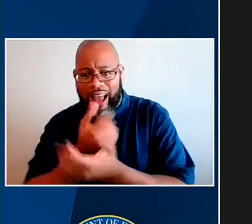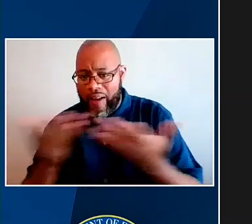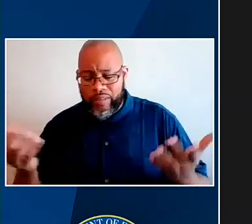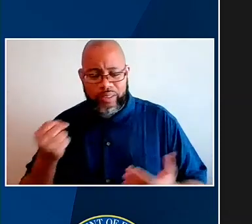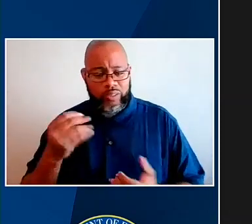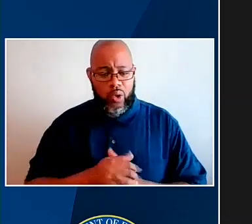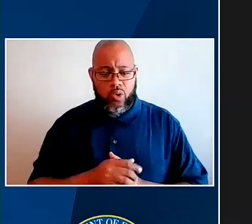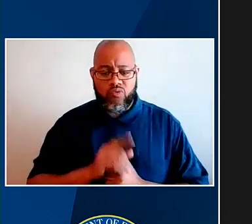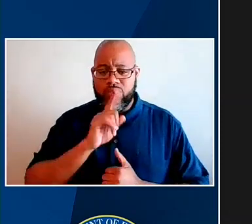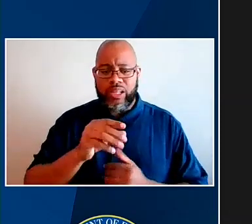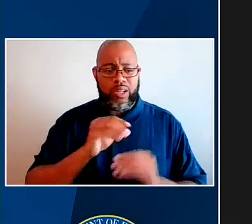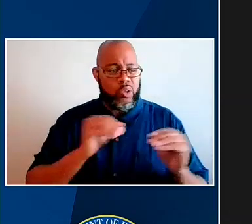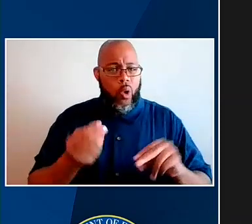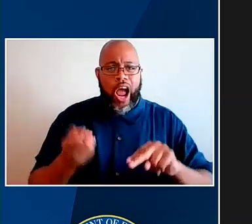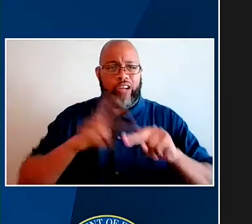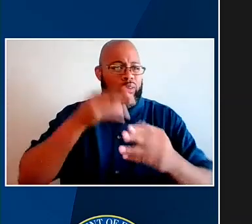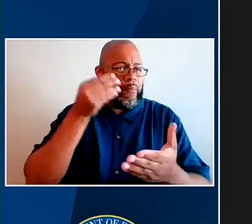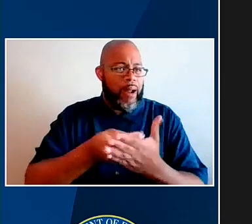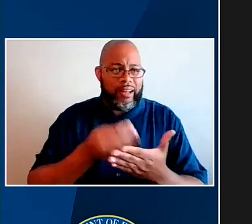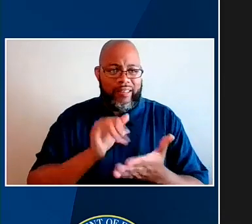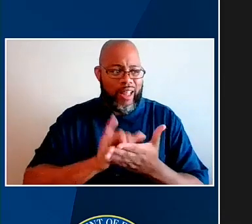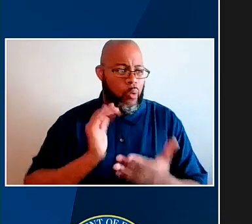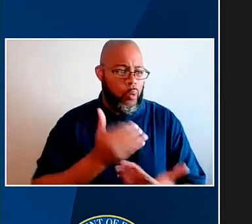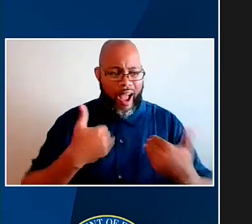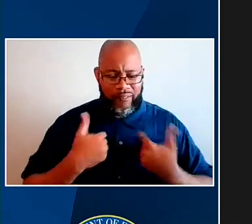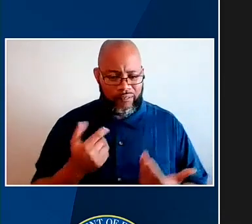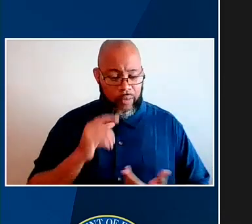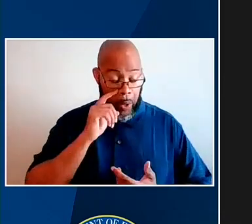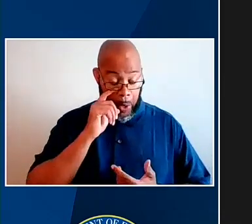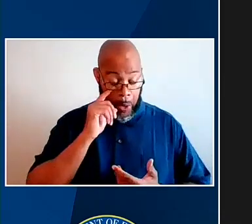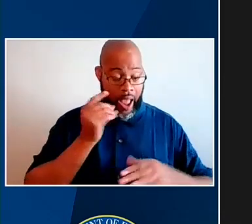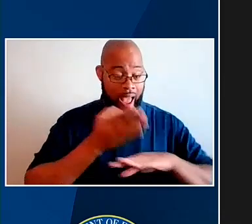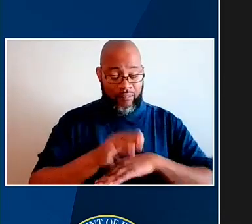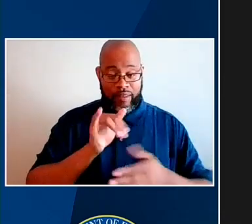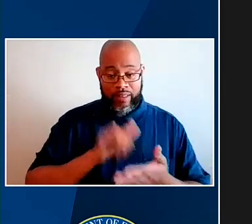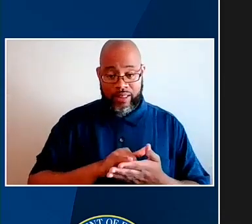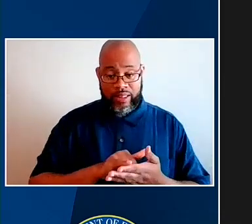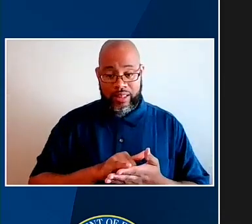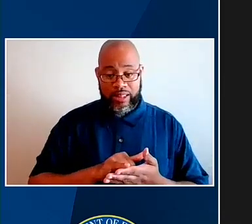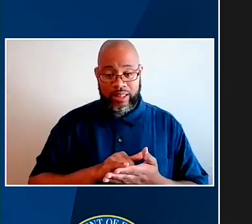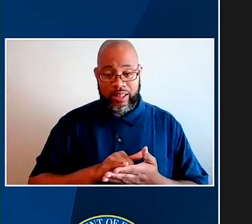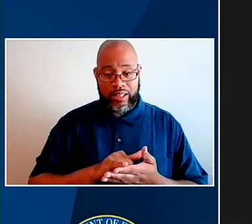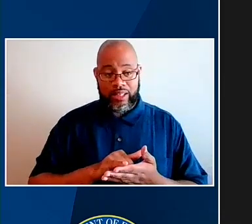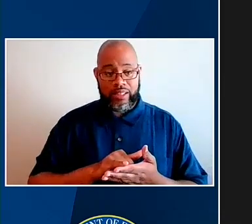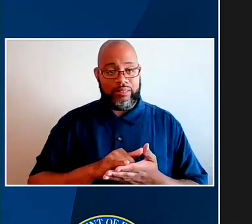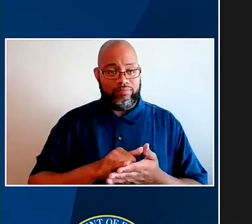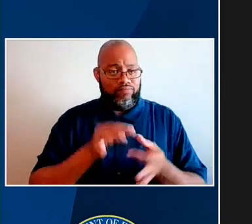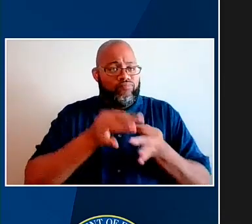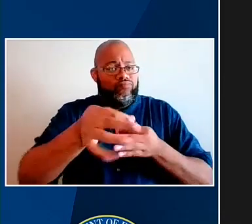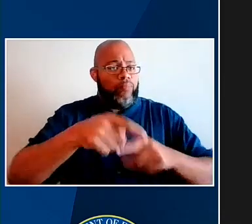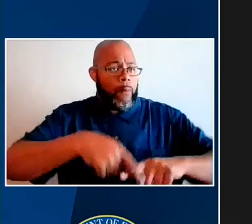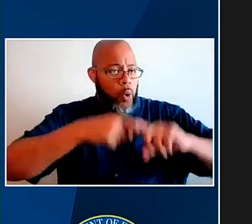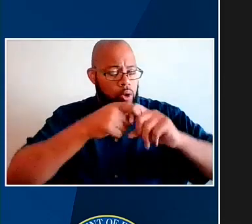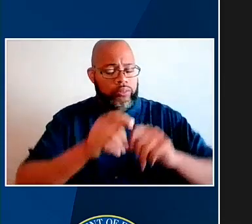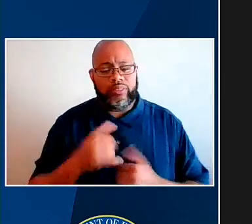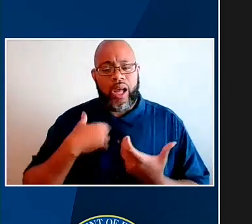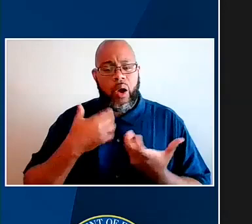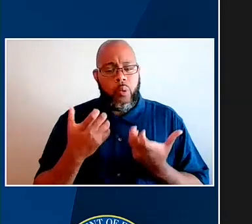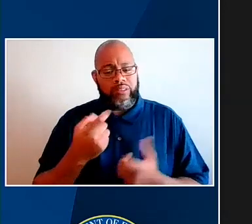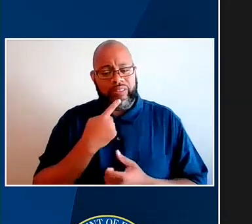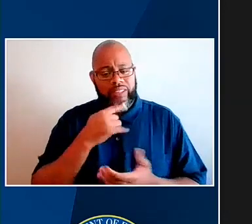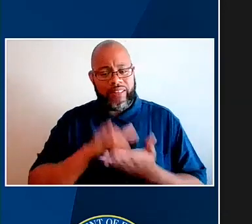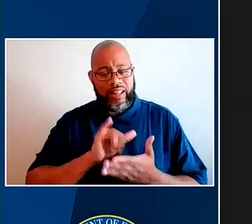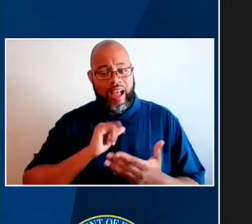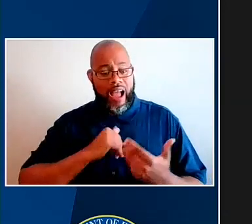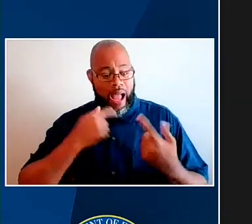it's really no extra money that we have after this forbearance. I'd like to say that I